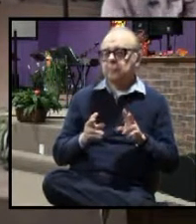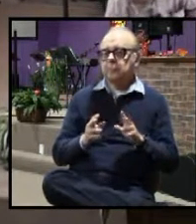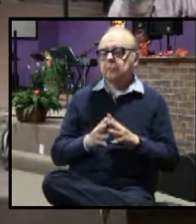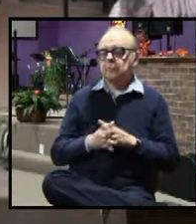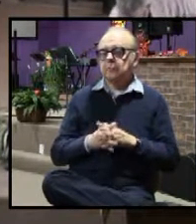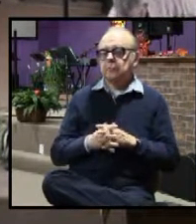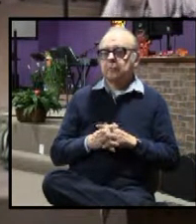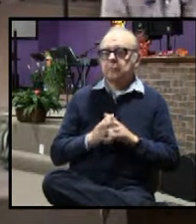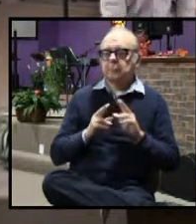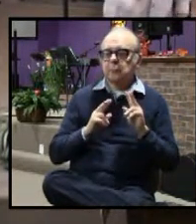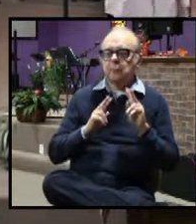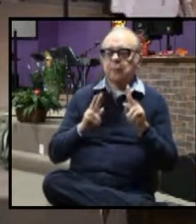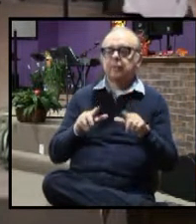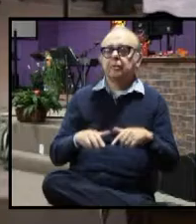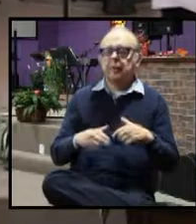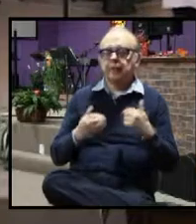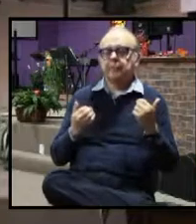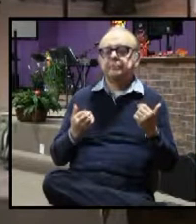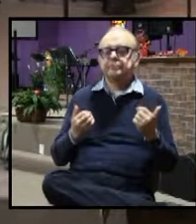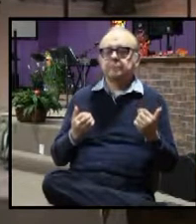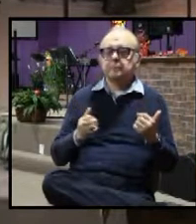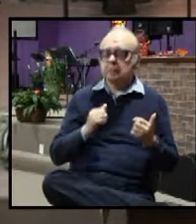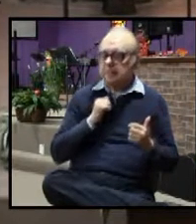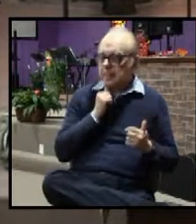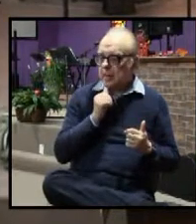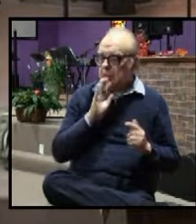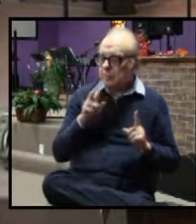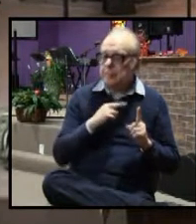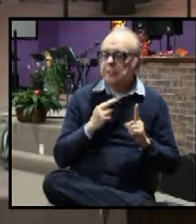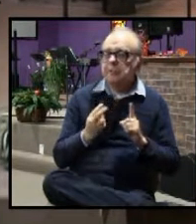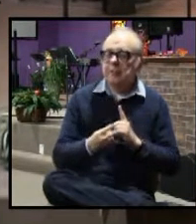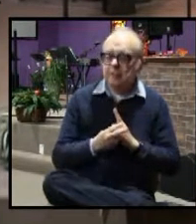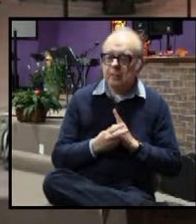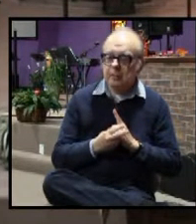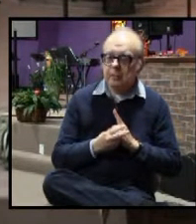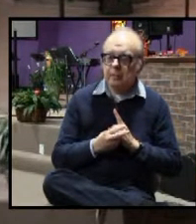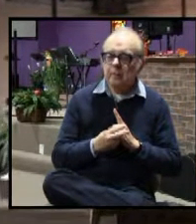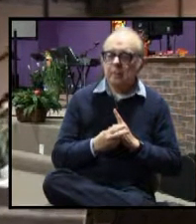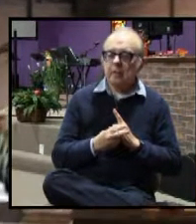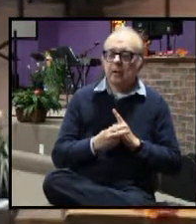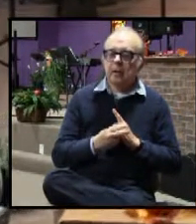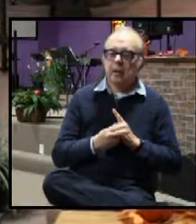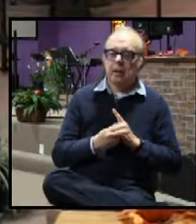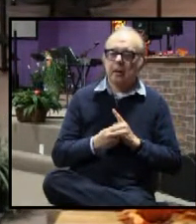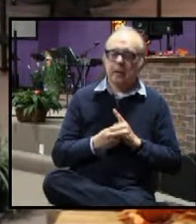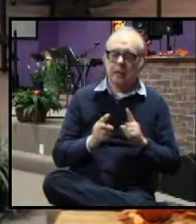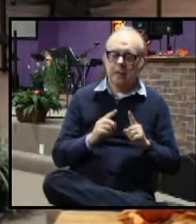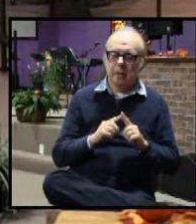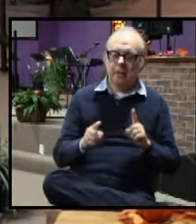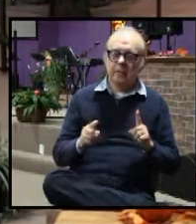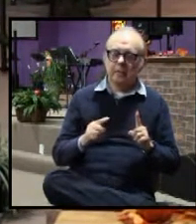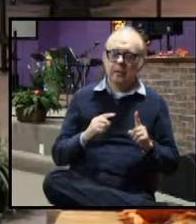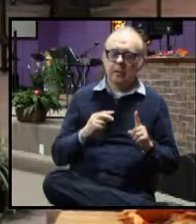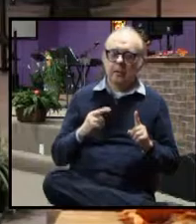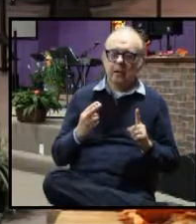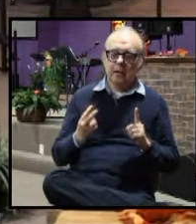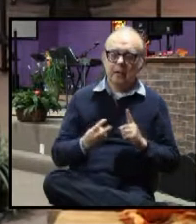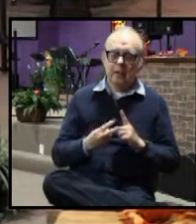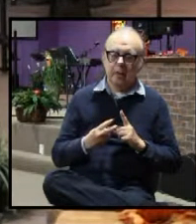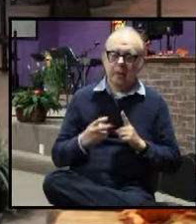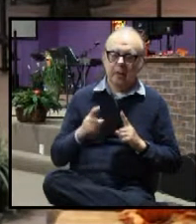you to look at your life not from your point of view, but from the